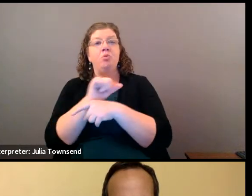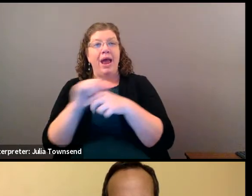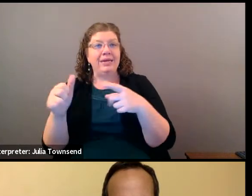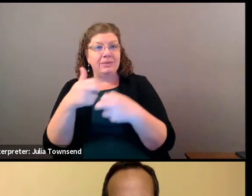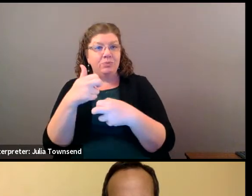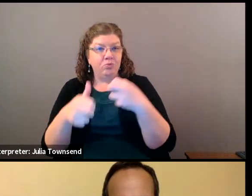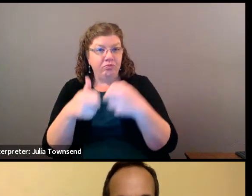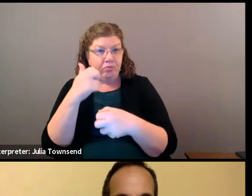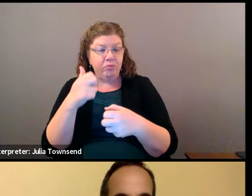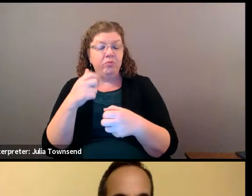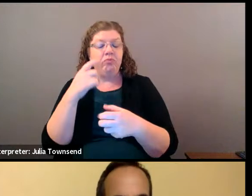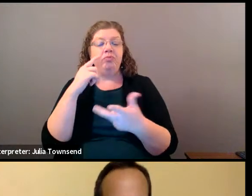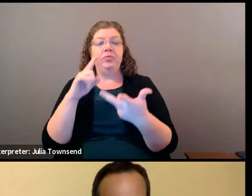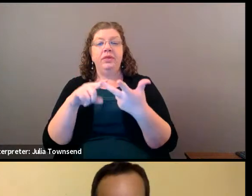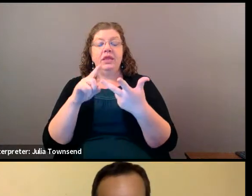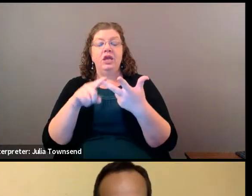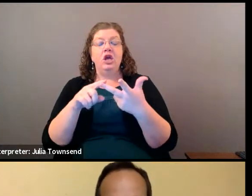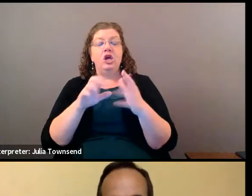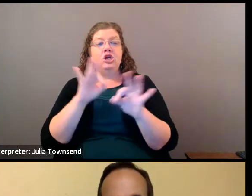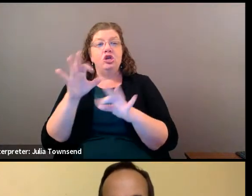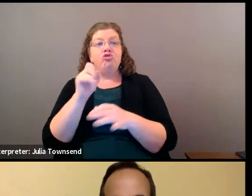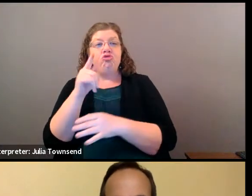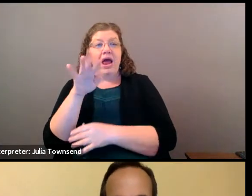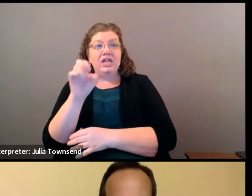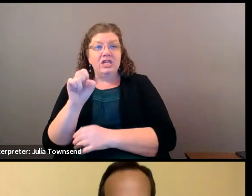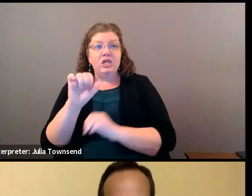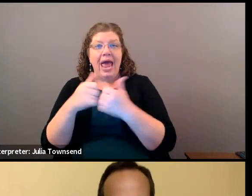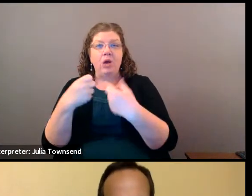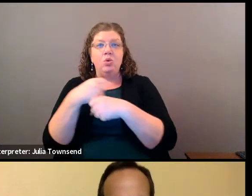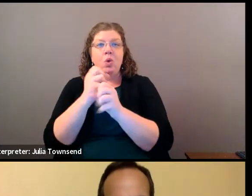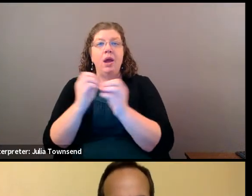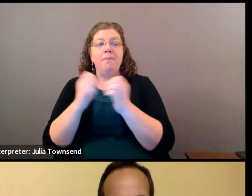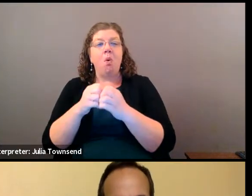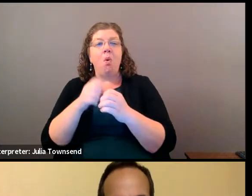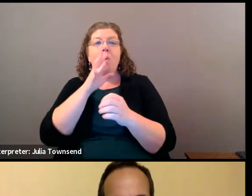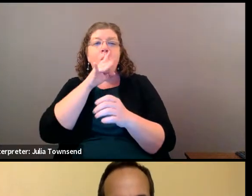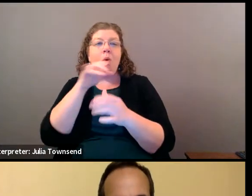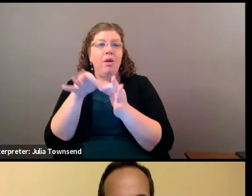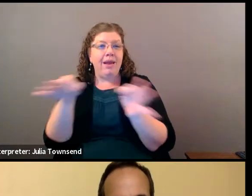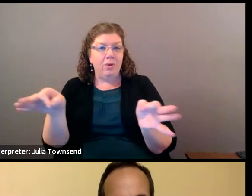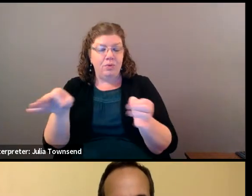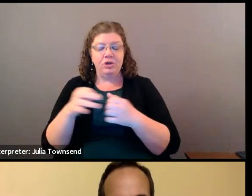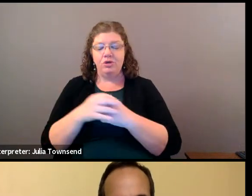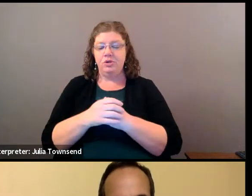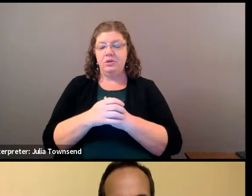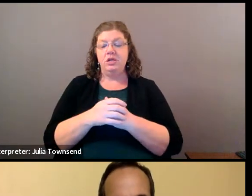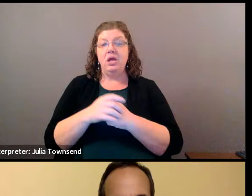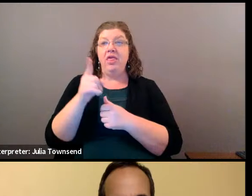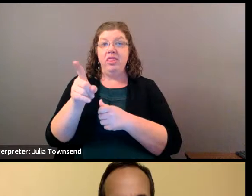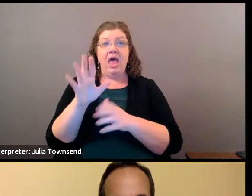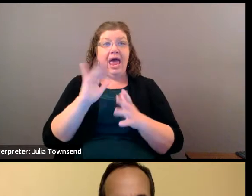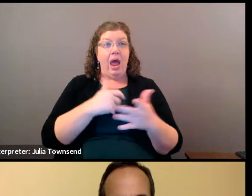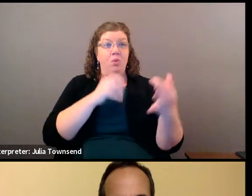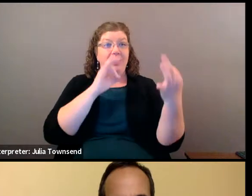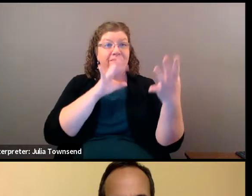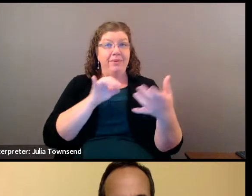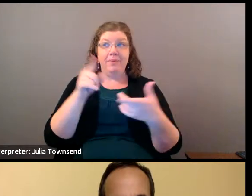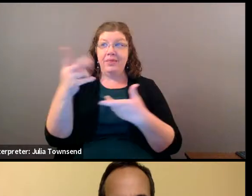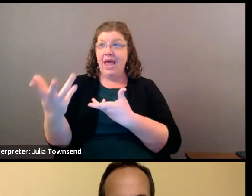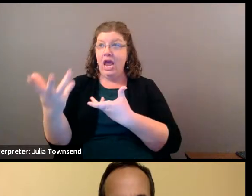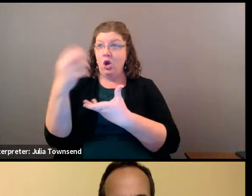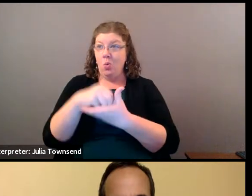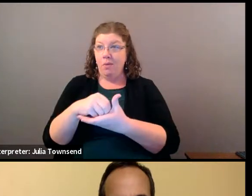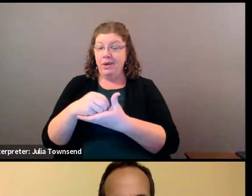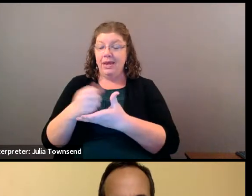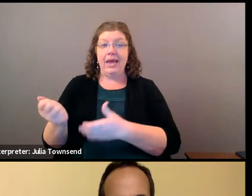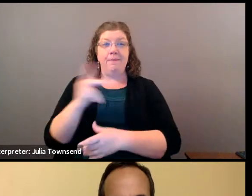the strategies, and how to create more oral language. As such, they incorporated our feedback and came back with another